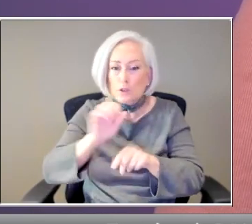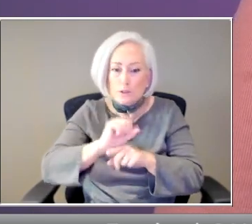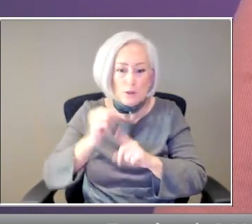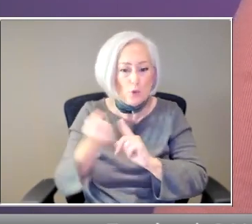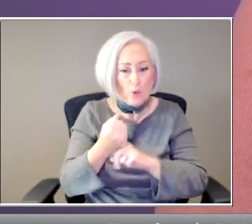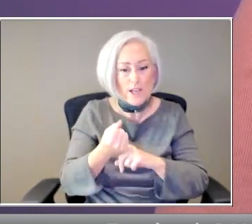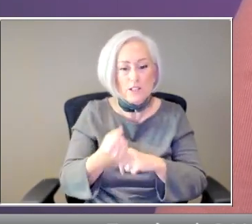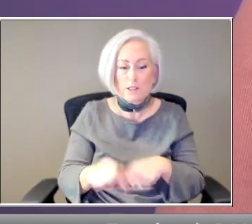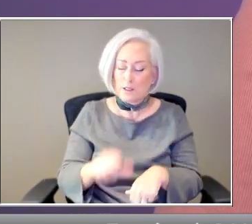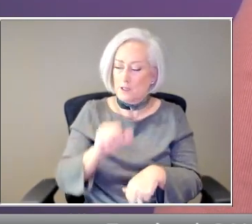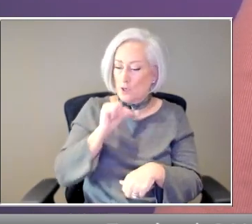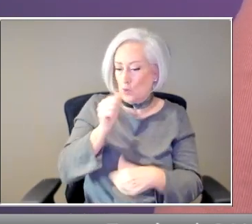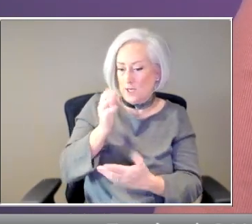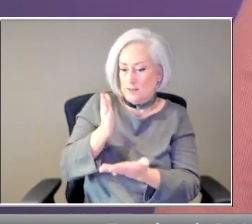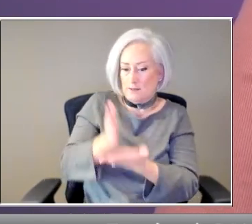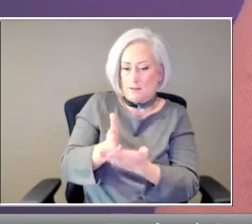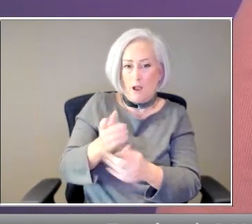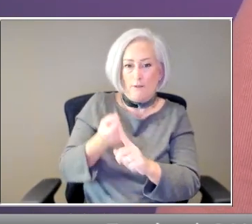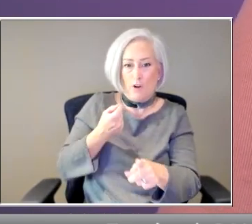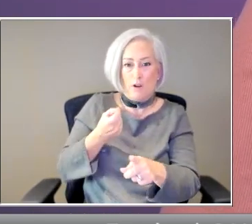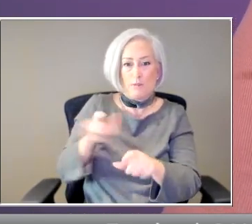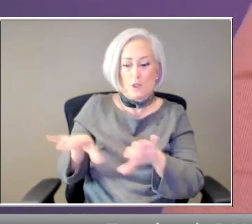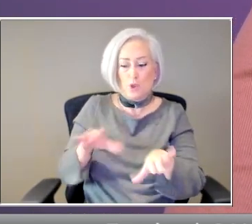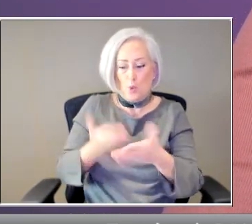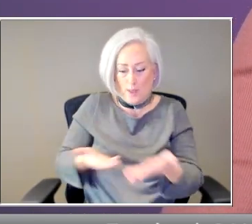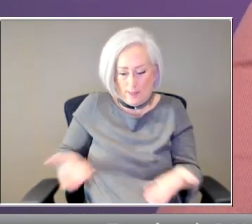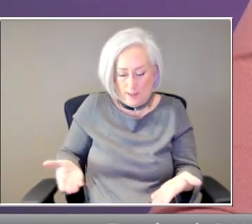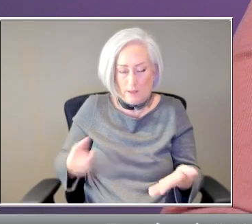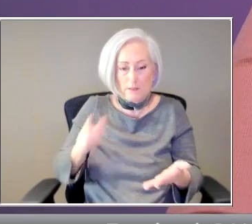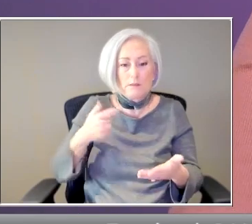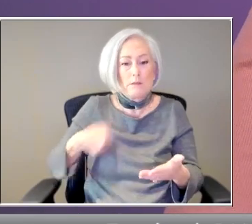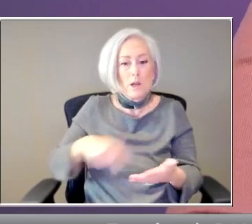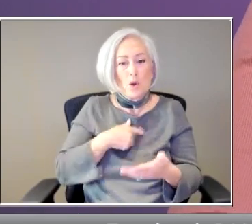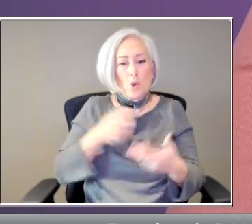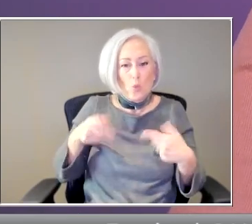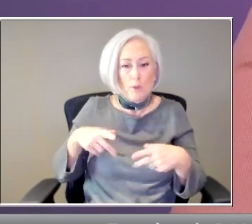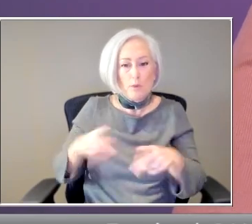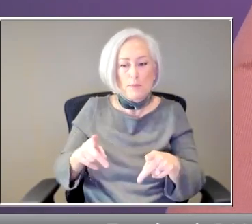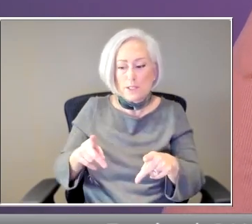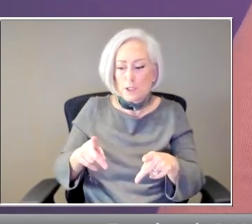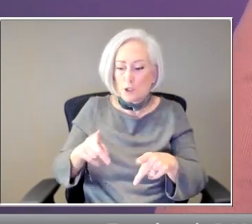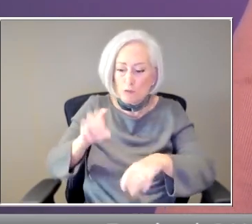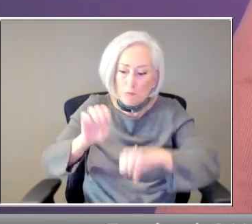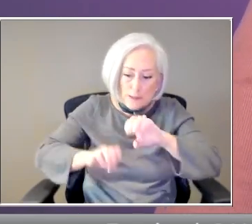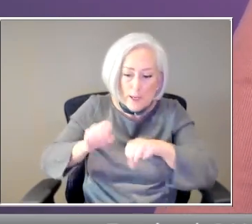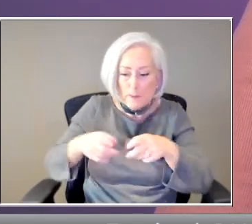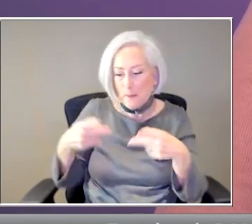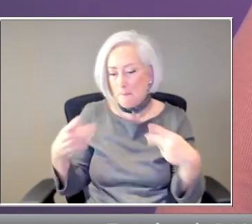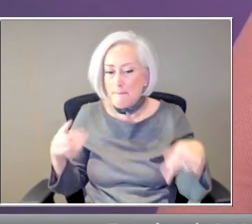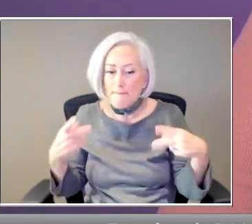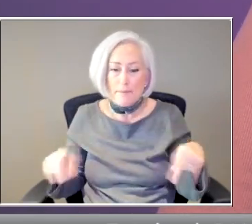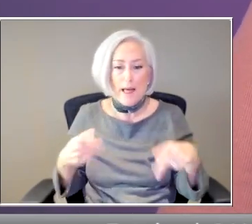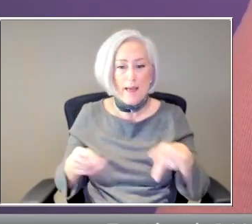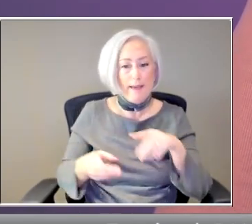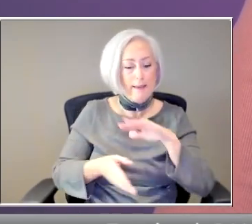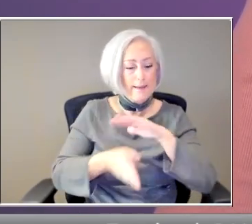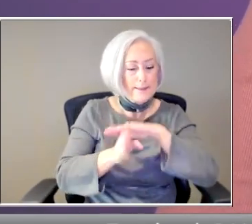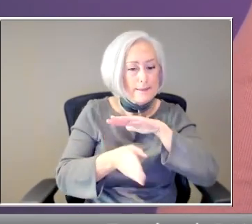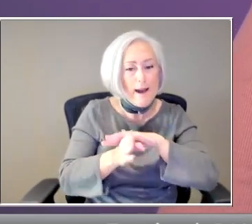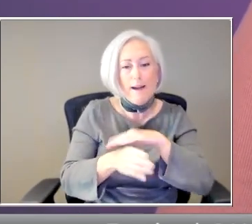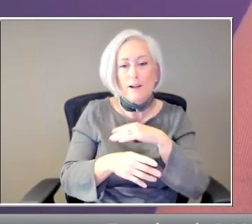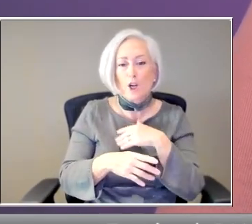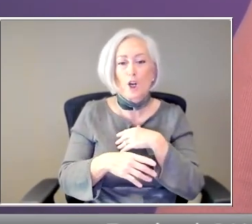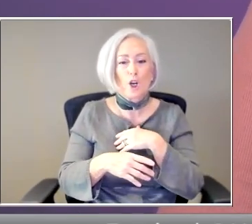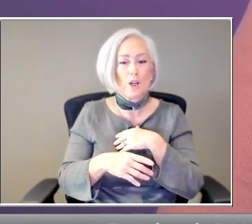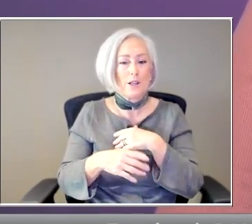her from doing things. We allowed her to experiment, play soccer. She played